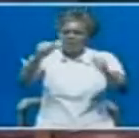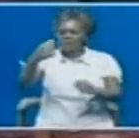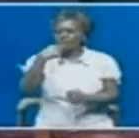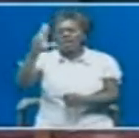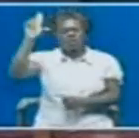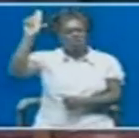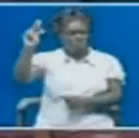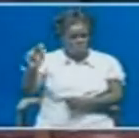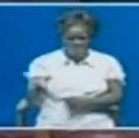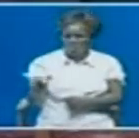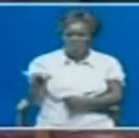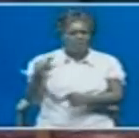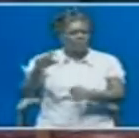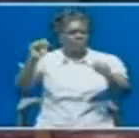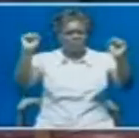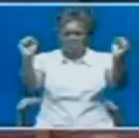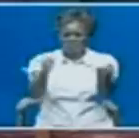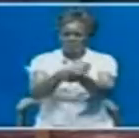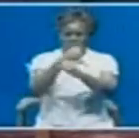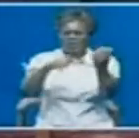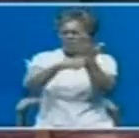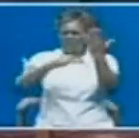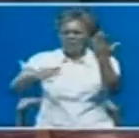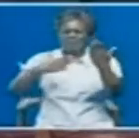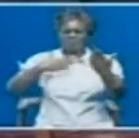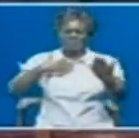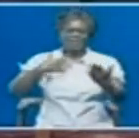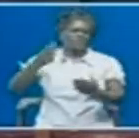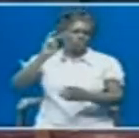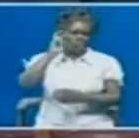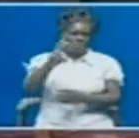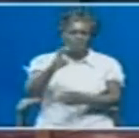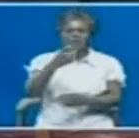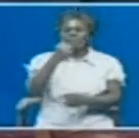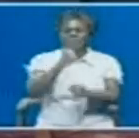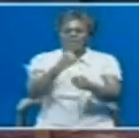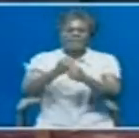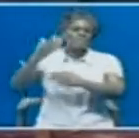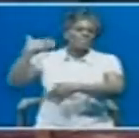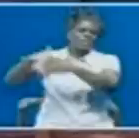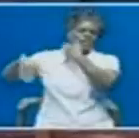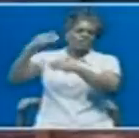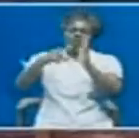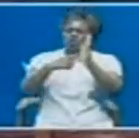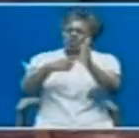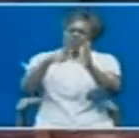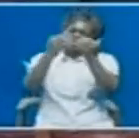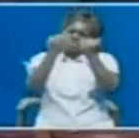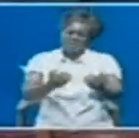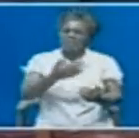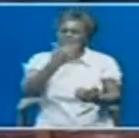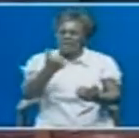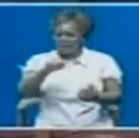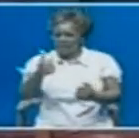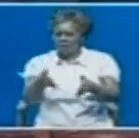no, this cannot be the great Odumbe. I watched this guy make history. Surely he deserves a second